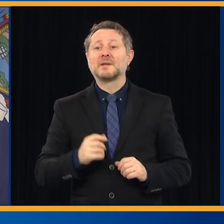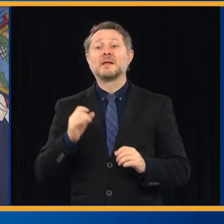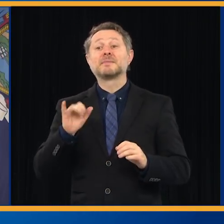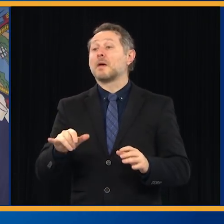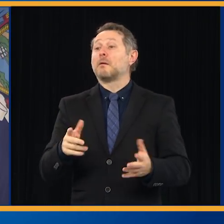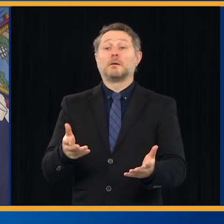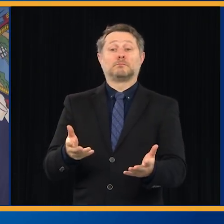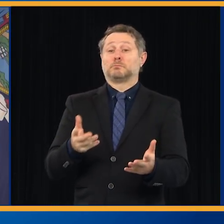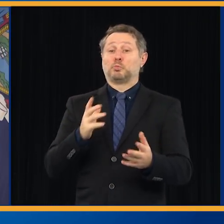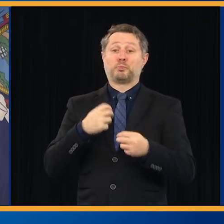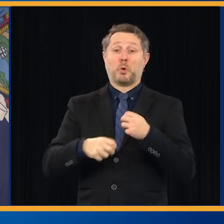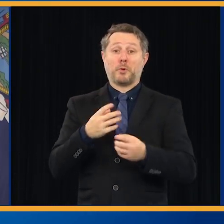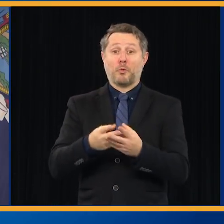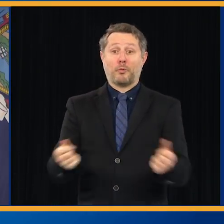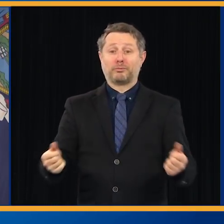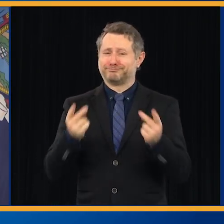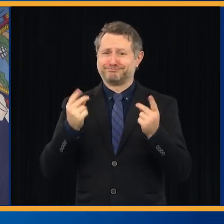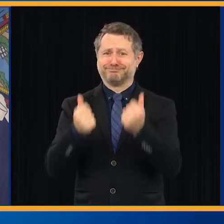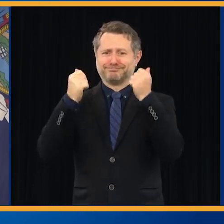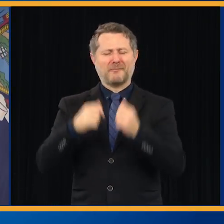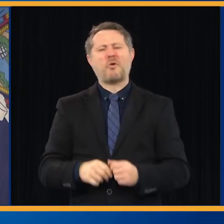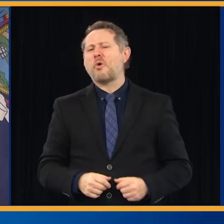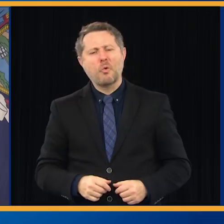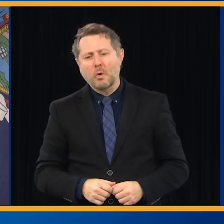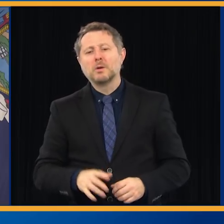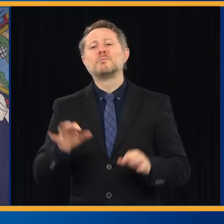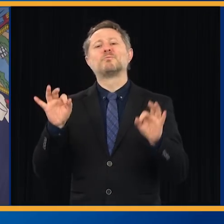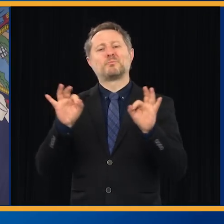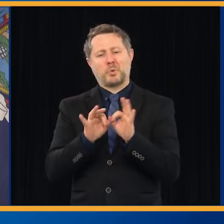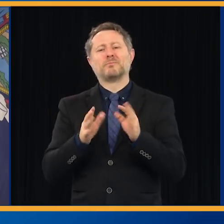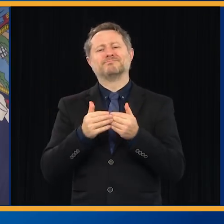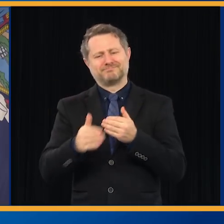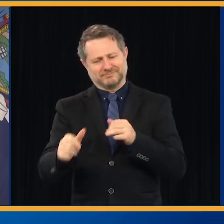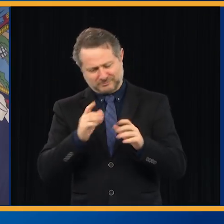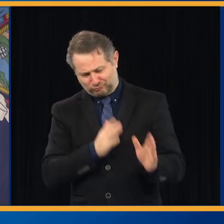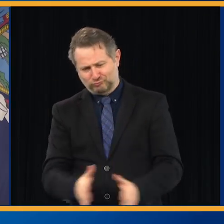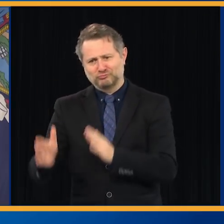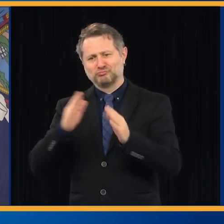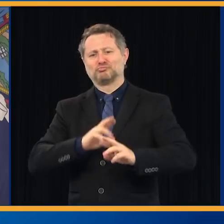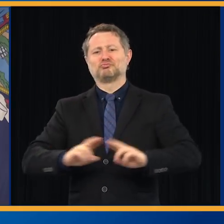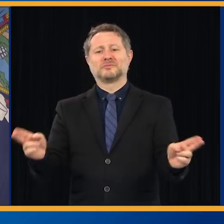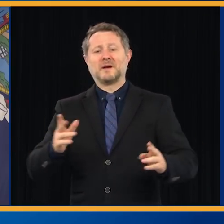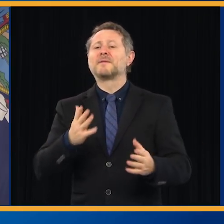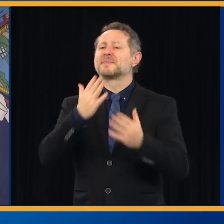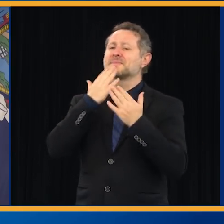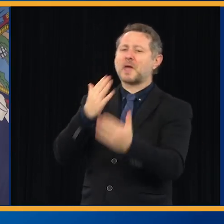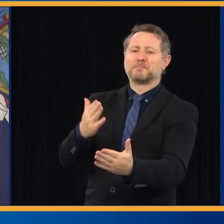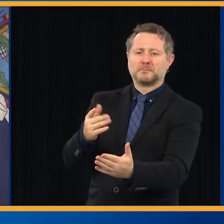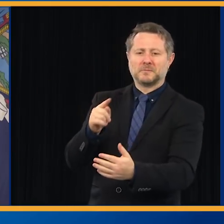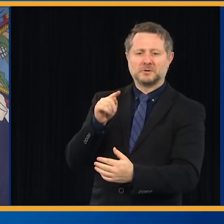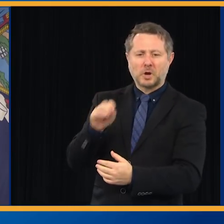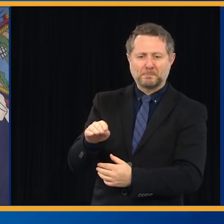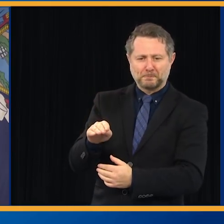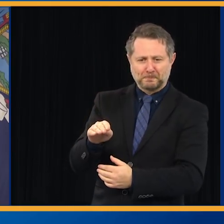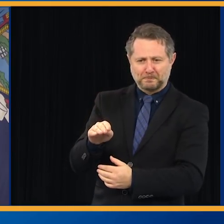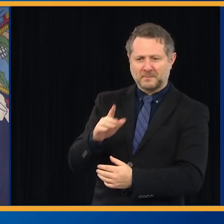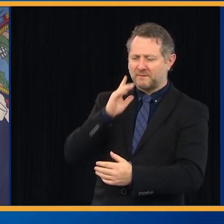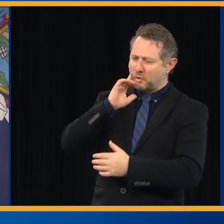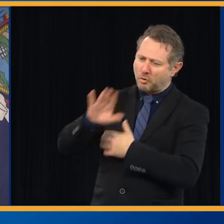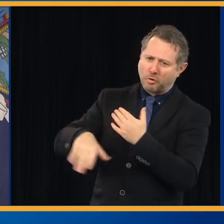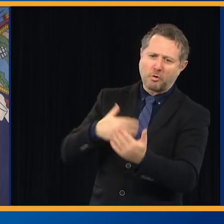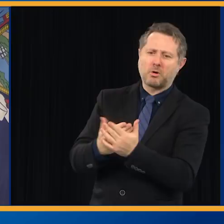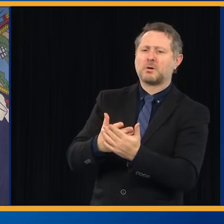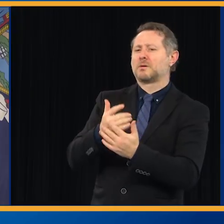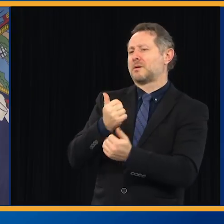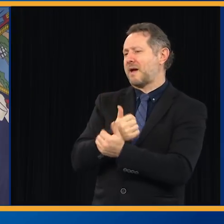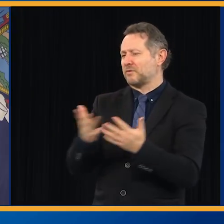and it's going to be a major industry going forward. So let's make sure it happens here. But Tom, thank you very much. Thank you for all the help, and thank you for everything you're